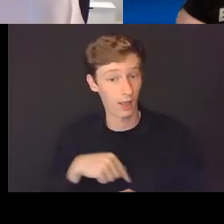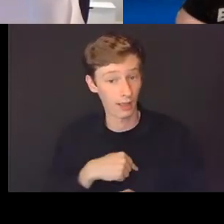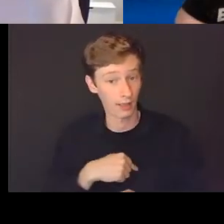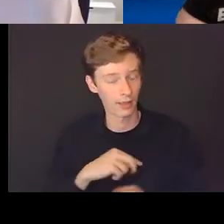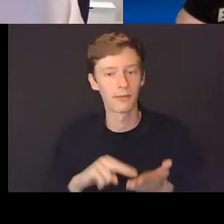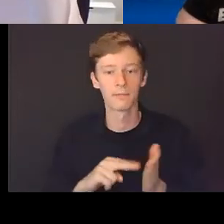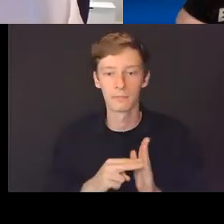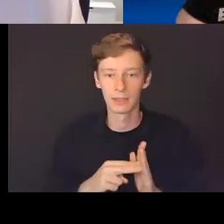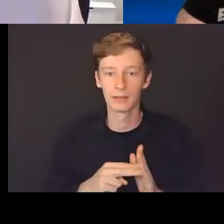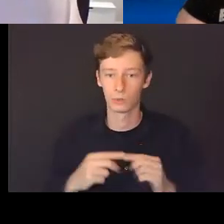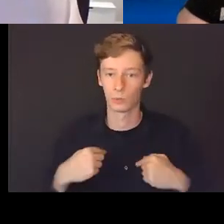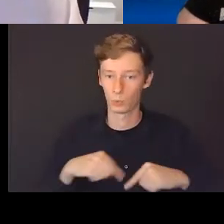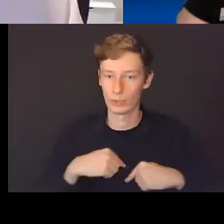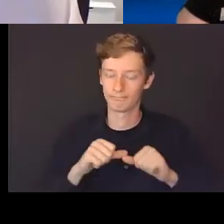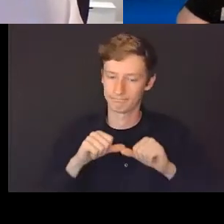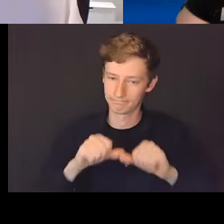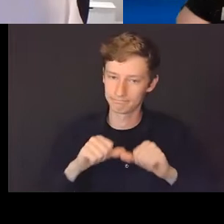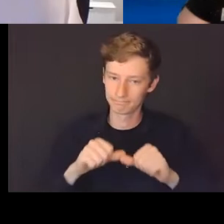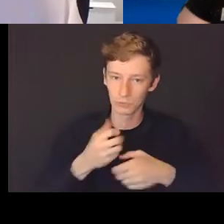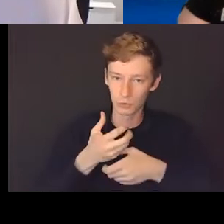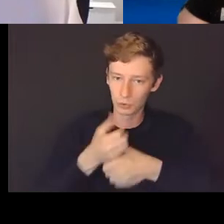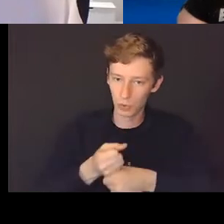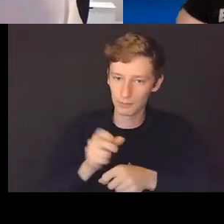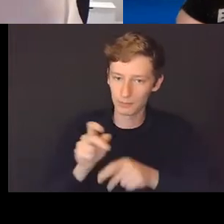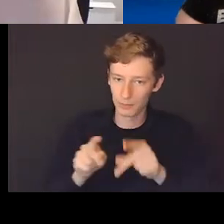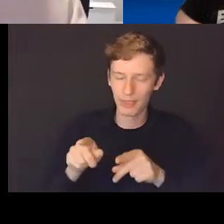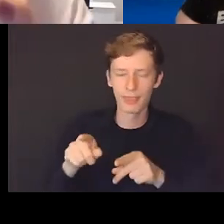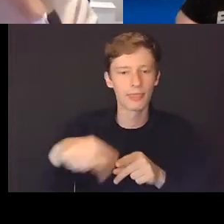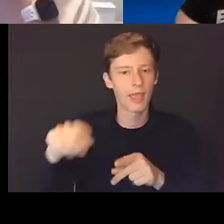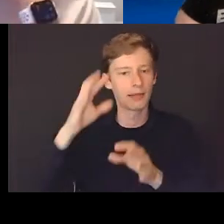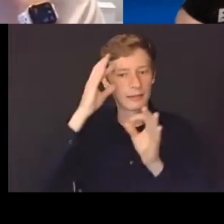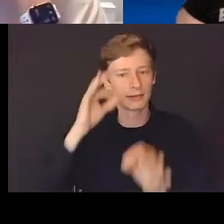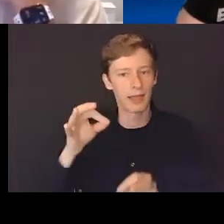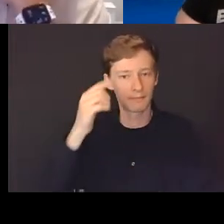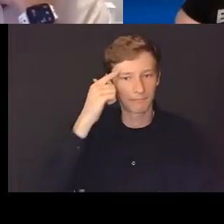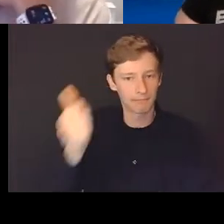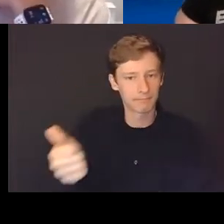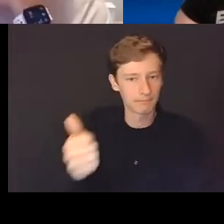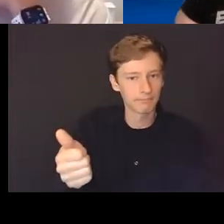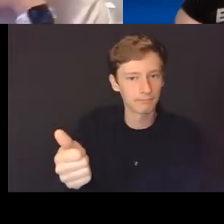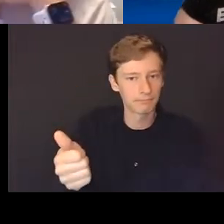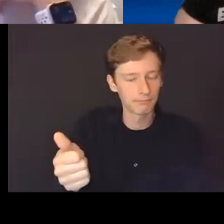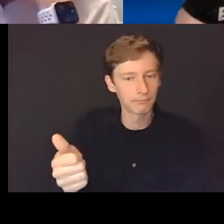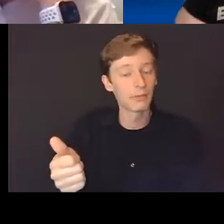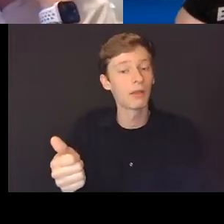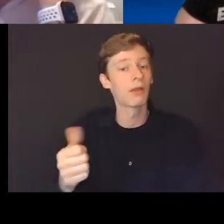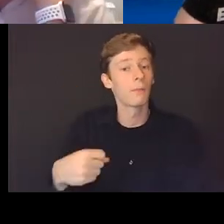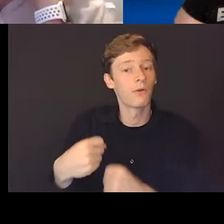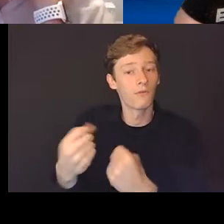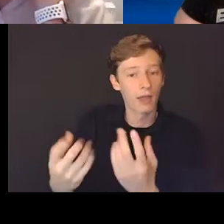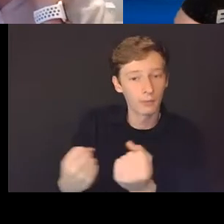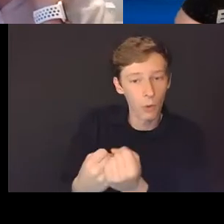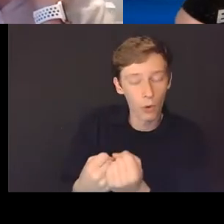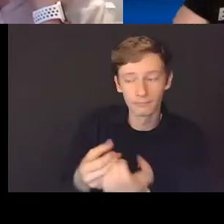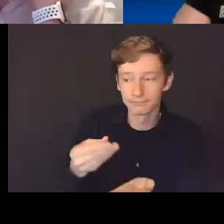continue to trust people to make the decisions that they need to make for themselves and their families by funding their abortions, by getting them to